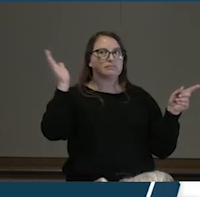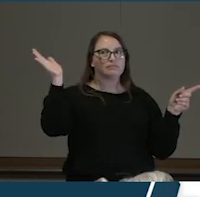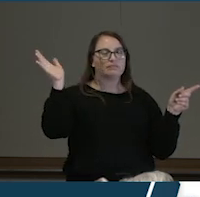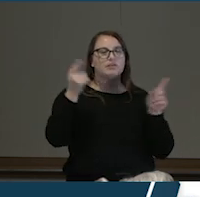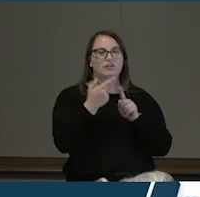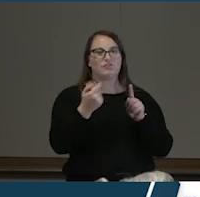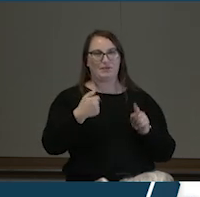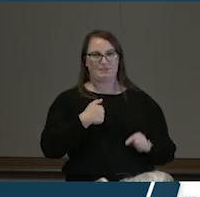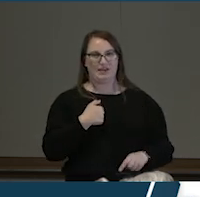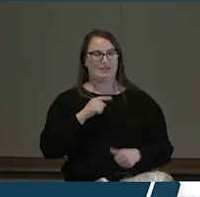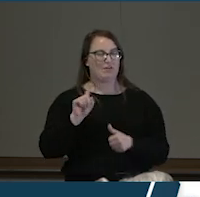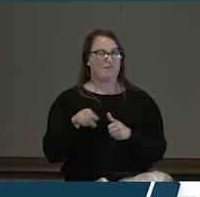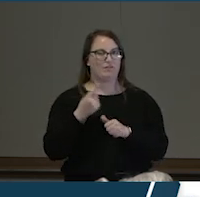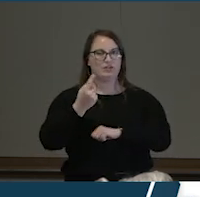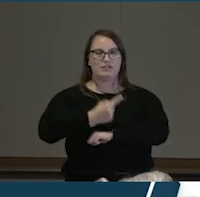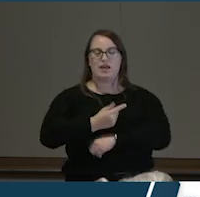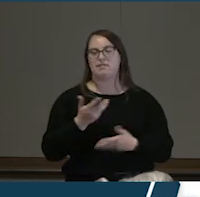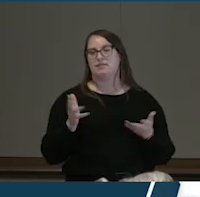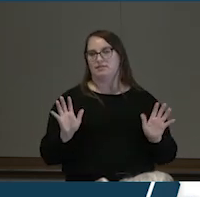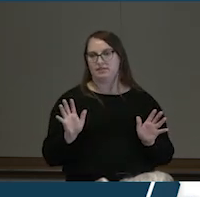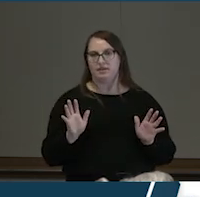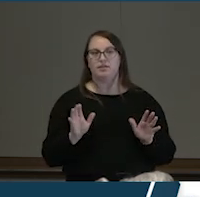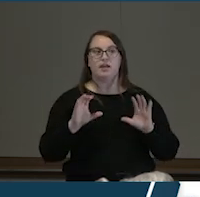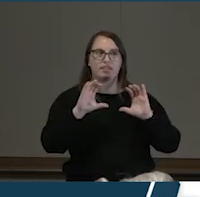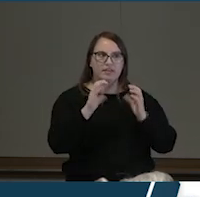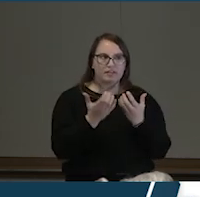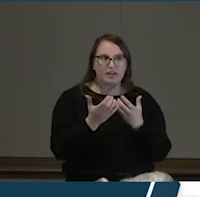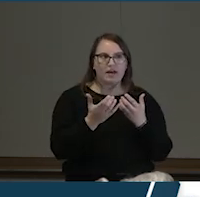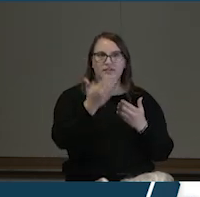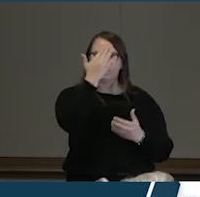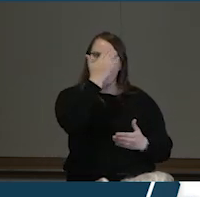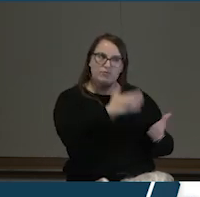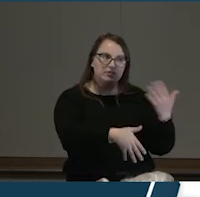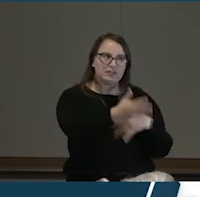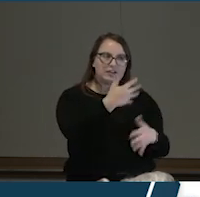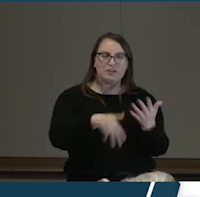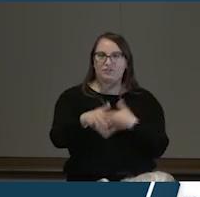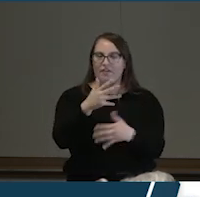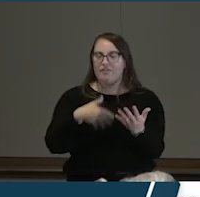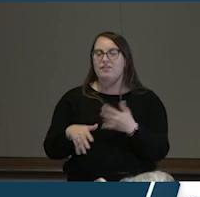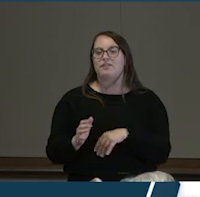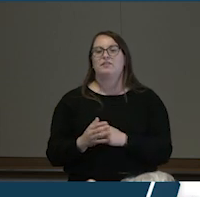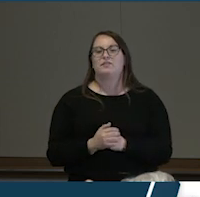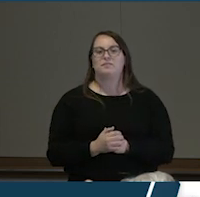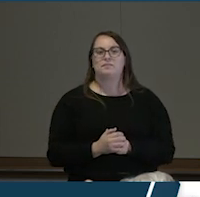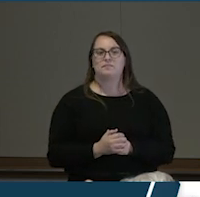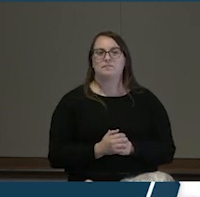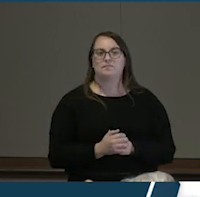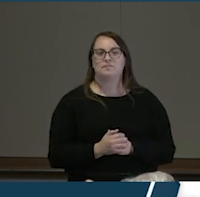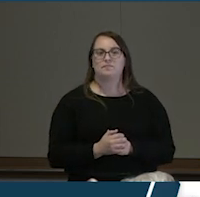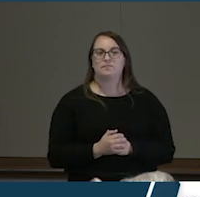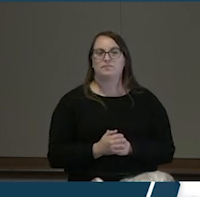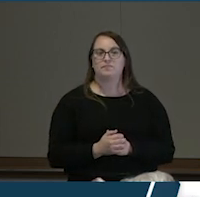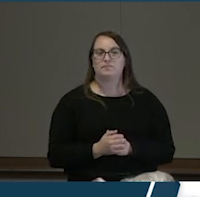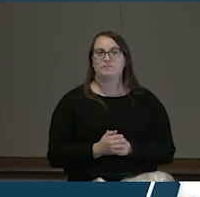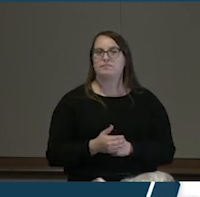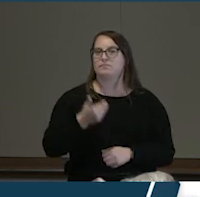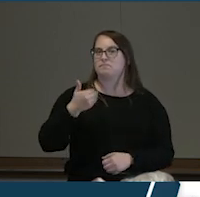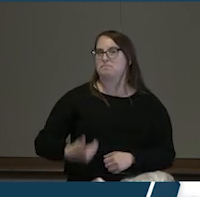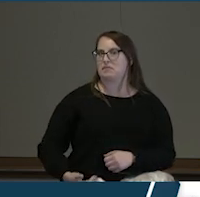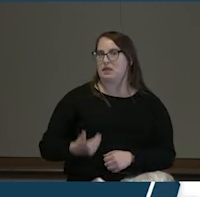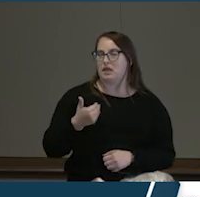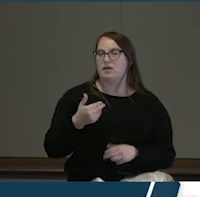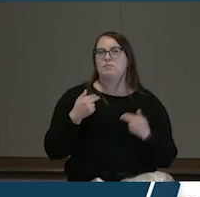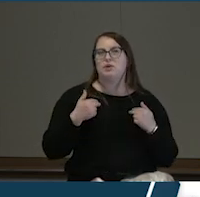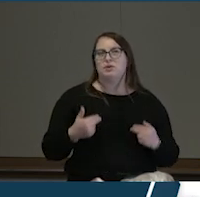You know, I get to know you, the class gets to know each other. It was interesting. I am one of those humans